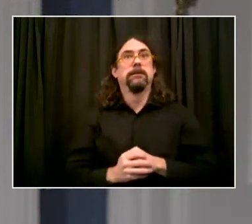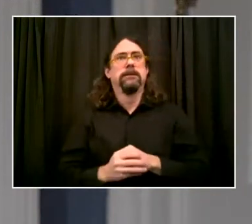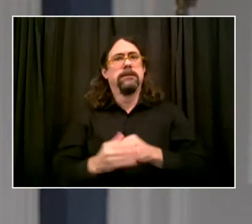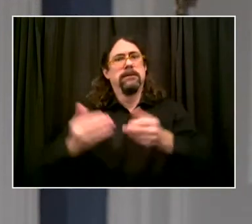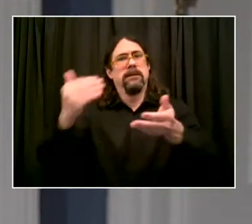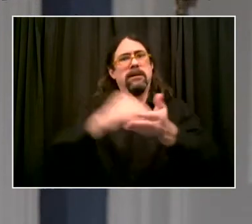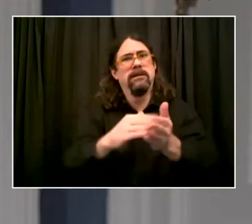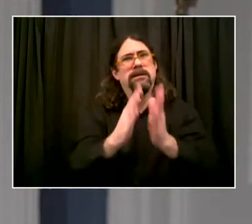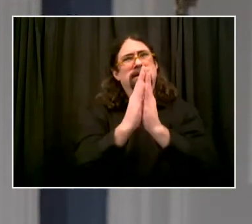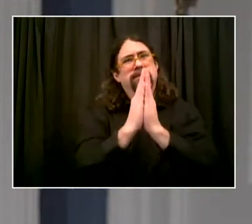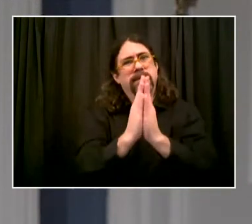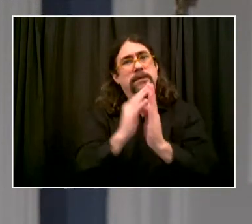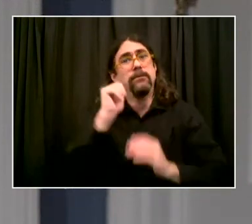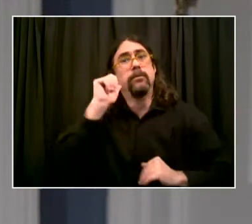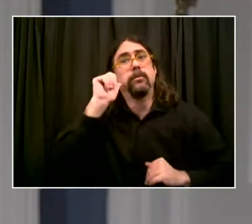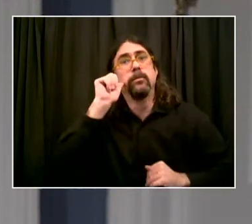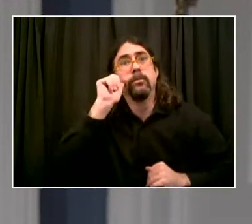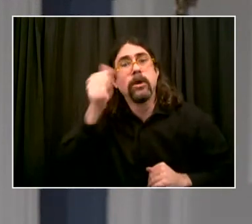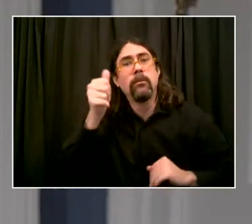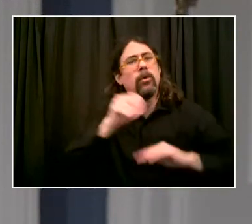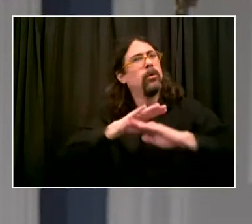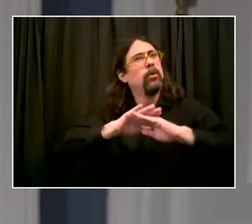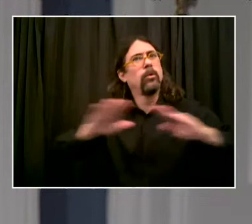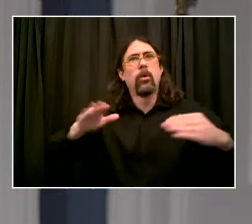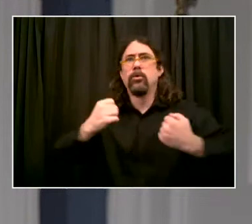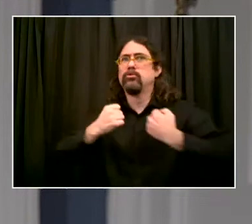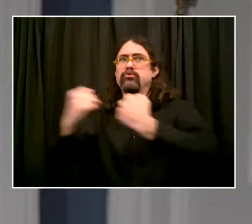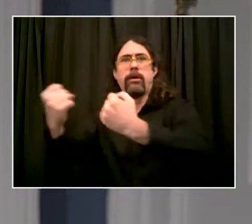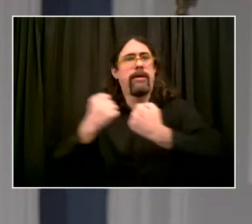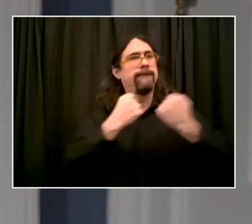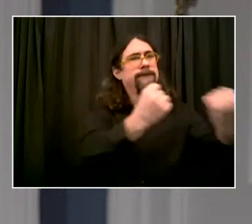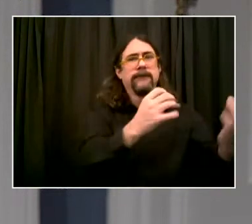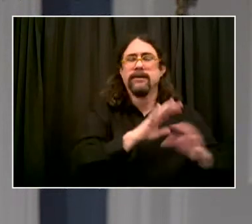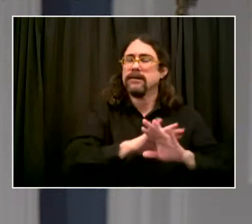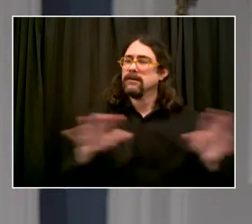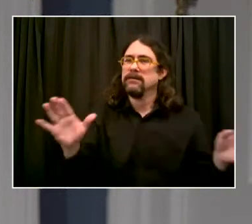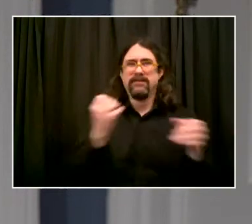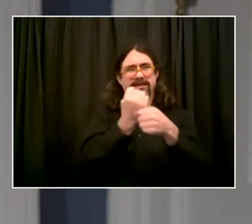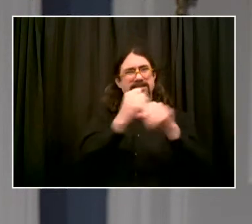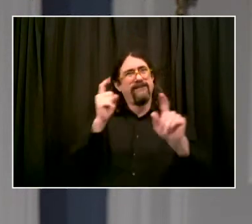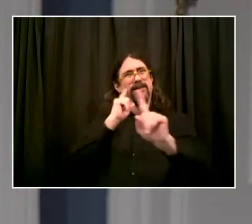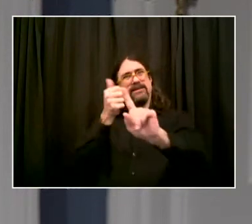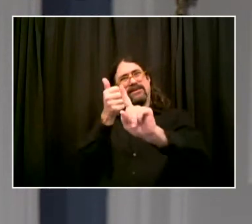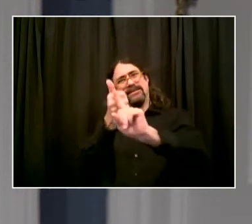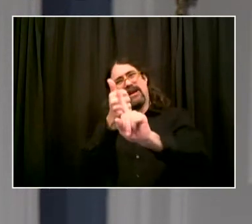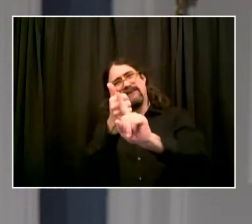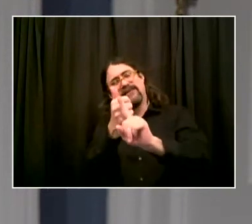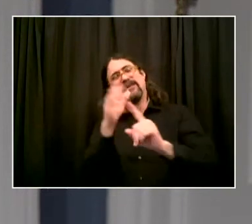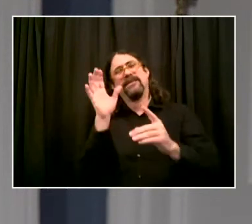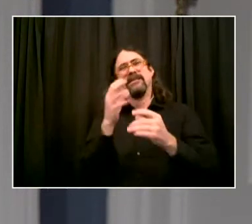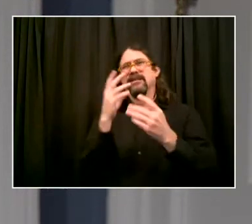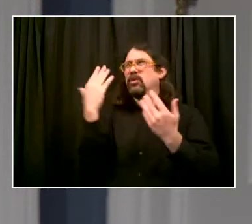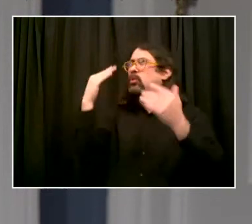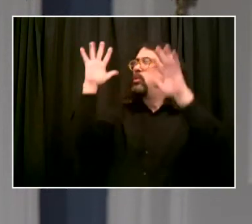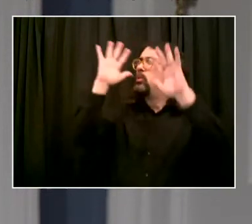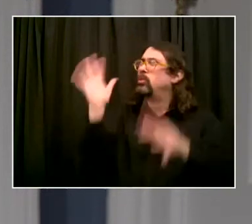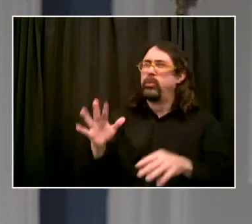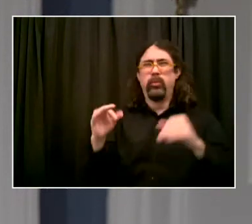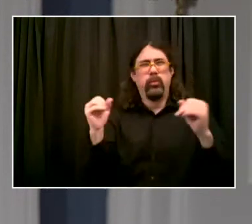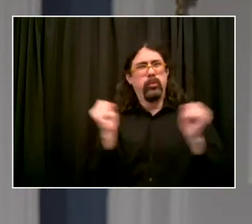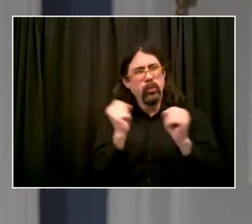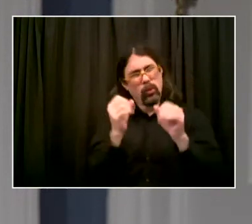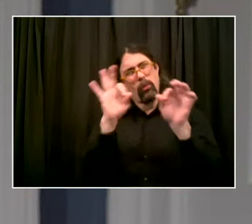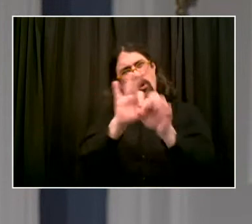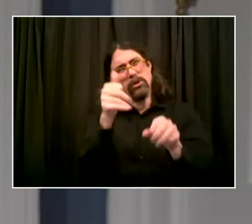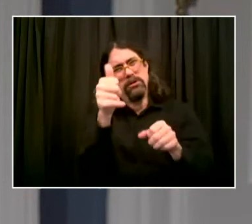#1 priority. I do strongly encourage all New Yorkers to stay off the road, and if you must travel, please use mass transit, but please check